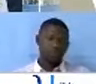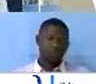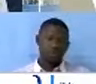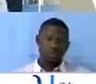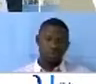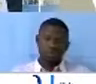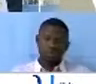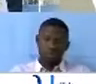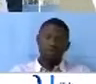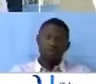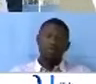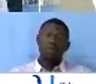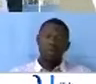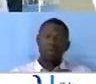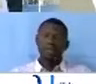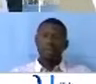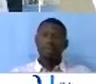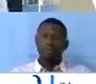in